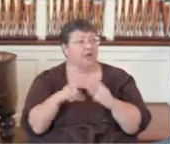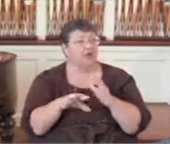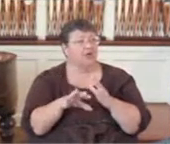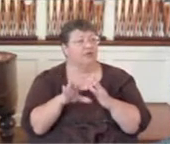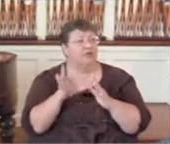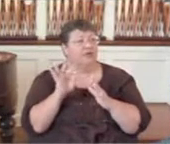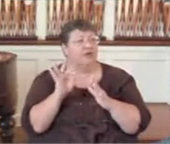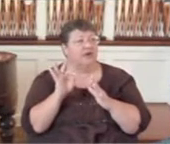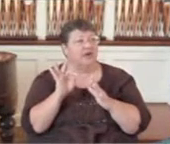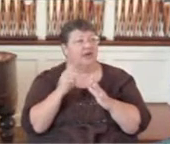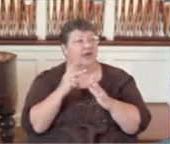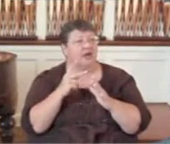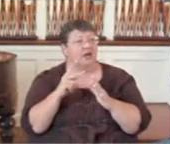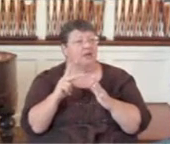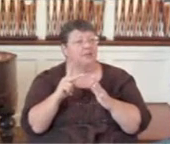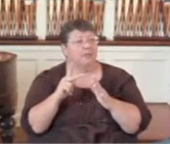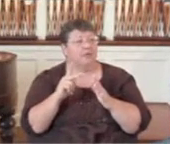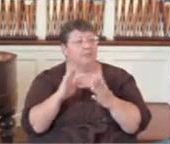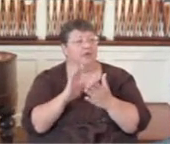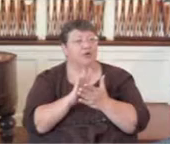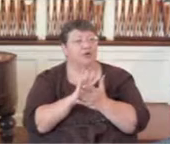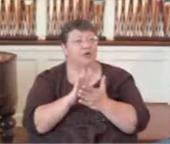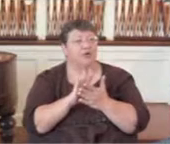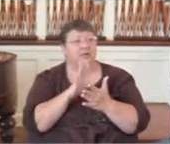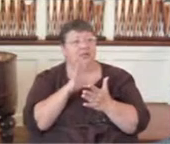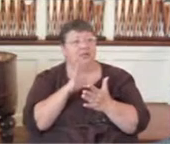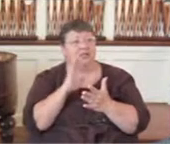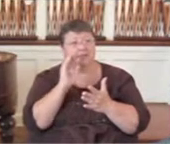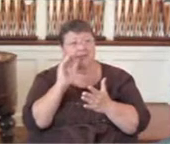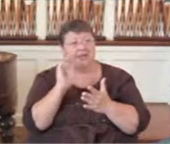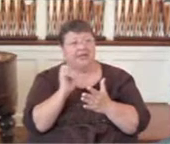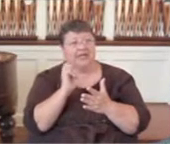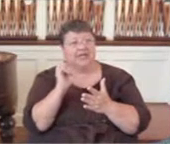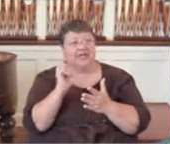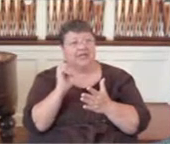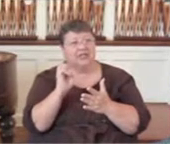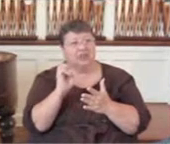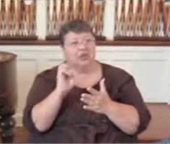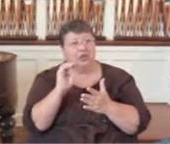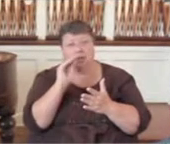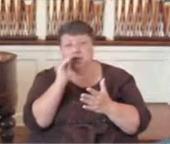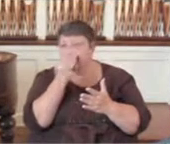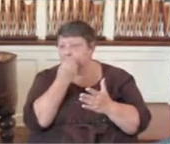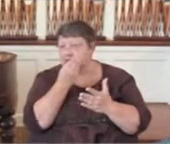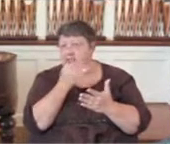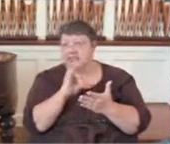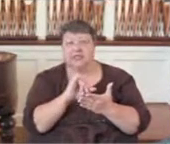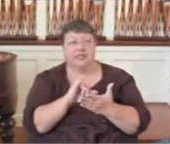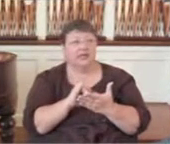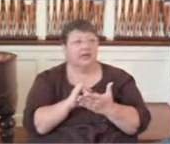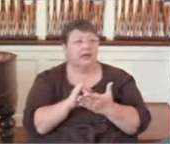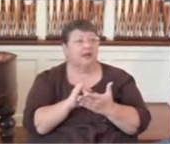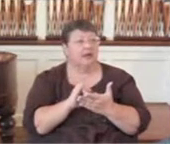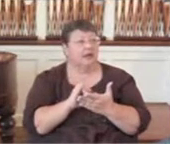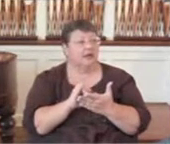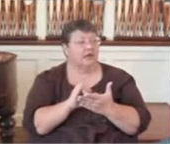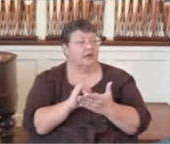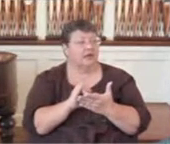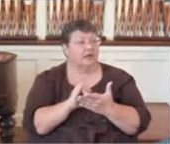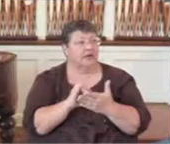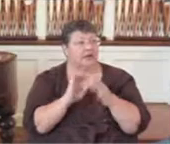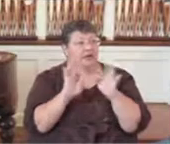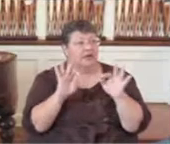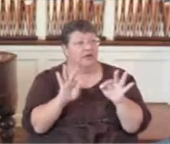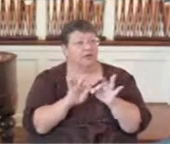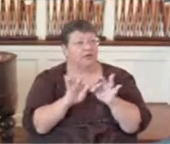find a purple form that talks about Easter lilies, and that is a form that